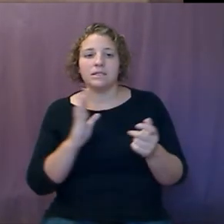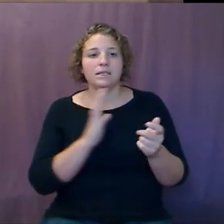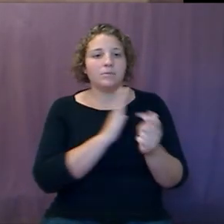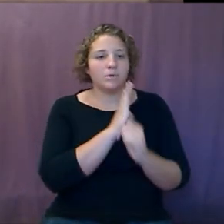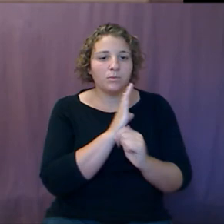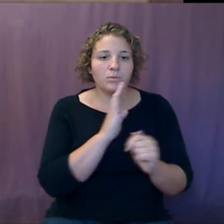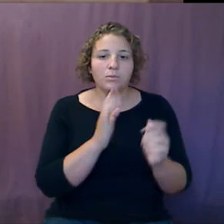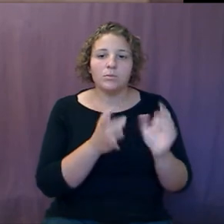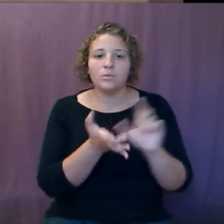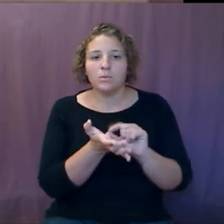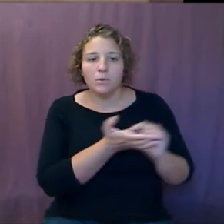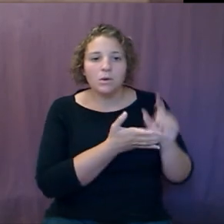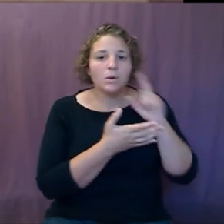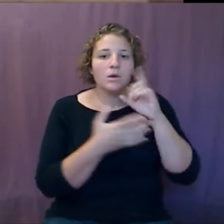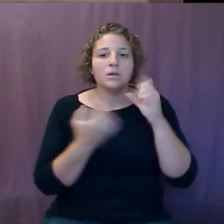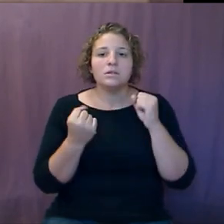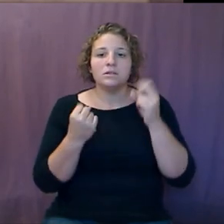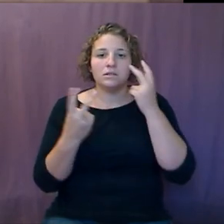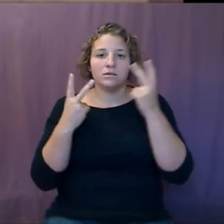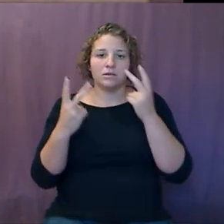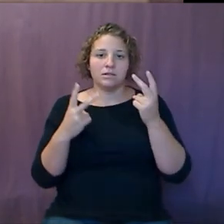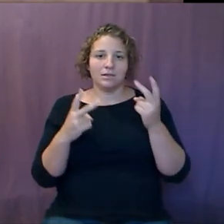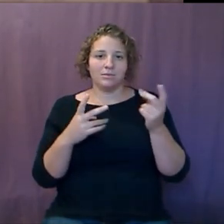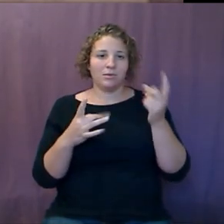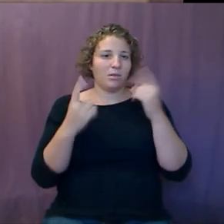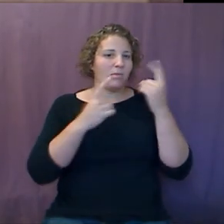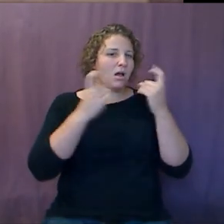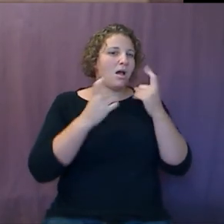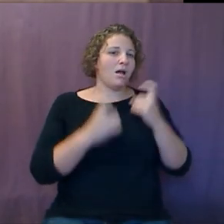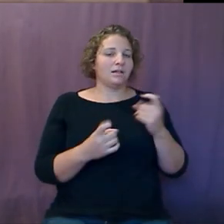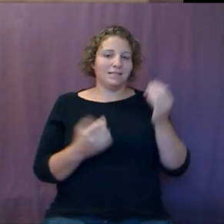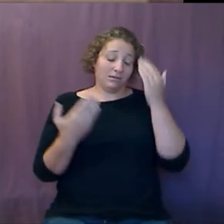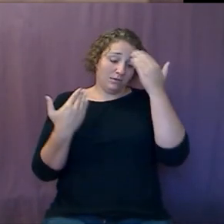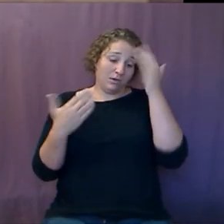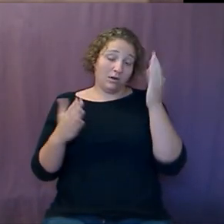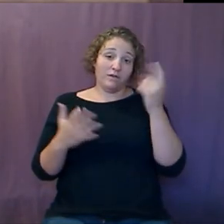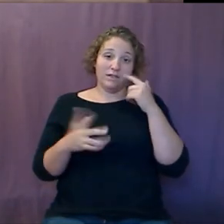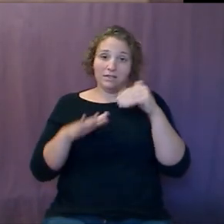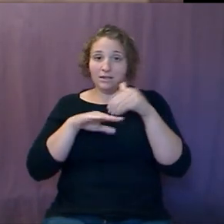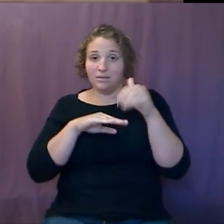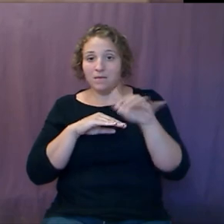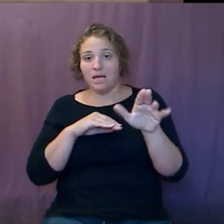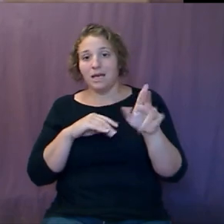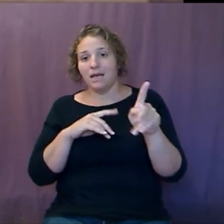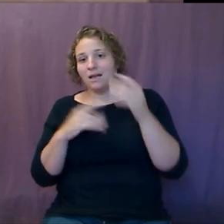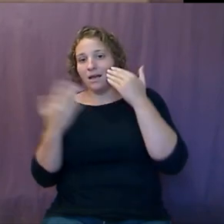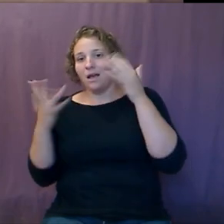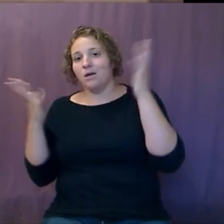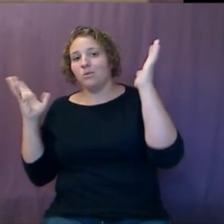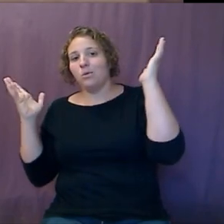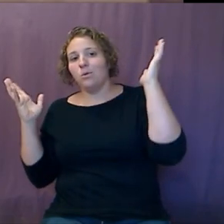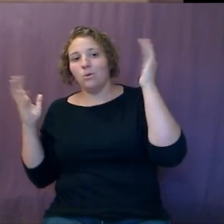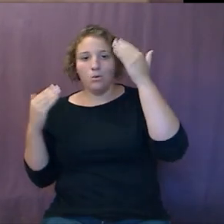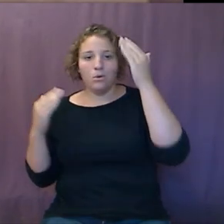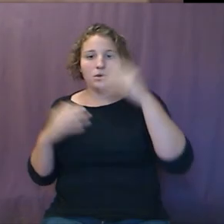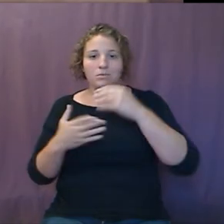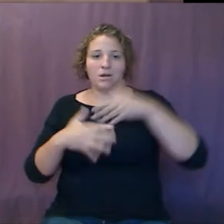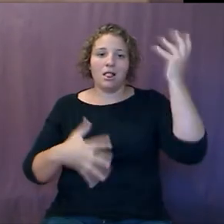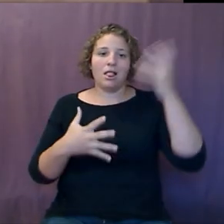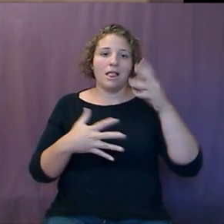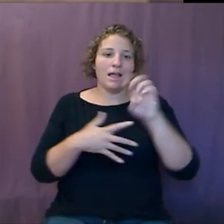think about and I look at it and I'm like oh and if I send back like hey then I get an even longer email well you're not paying